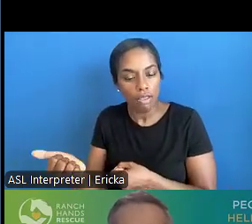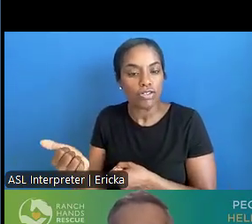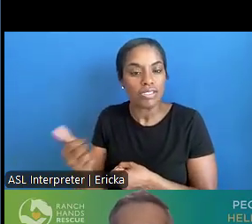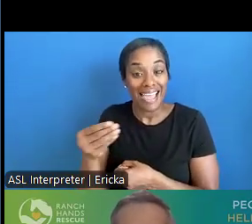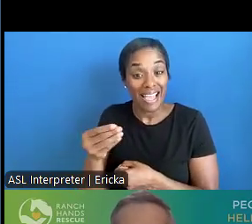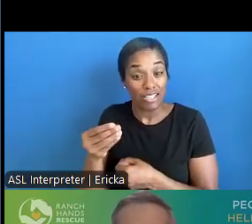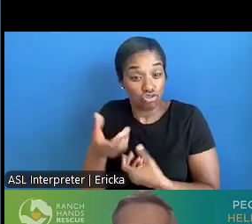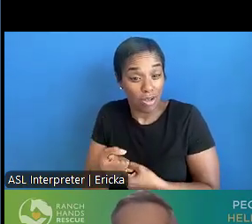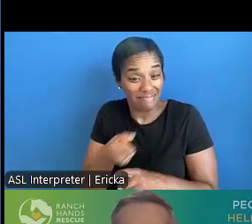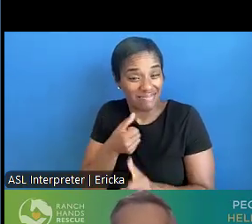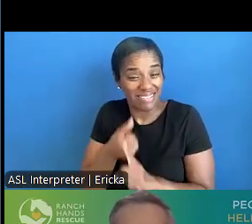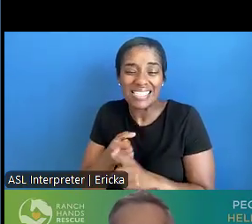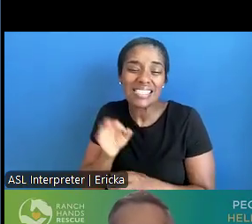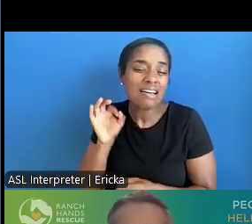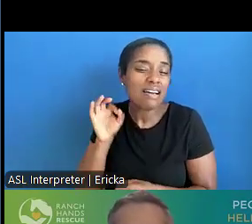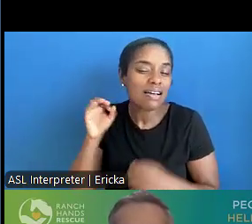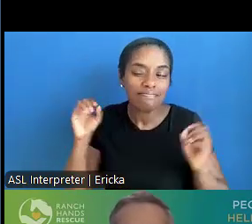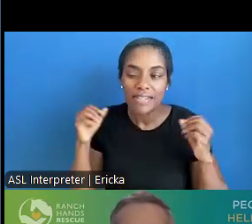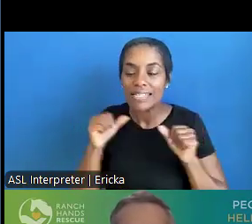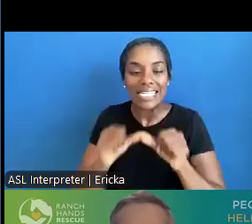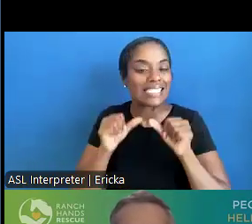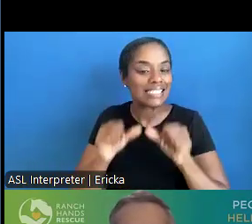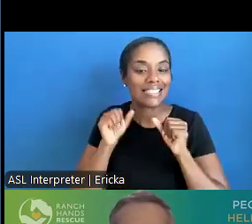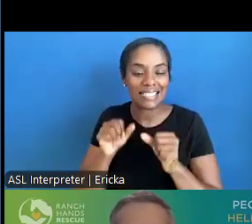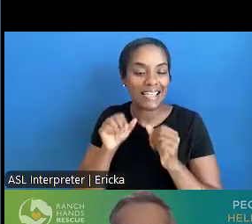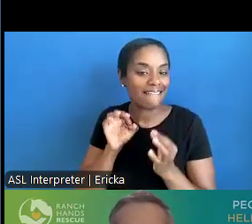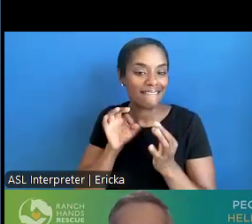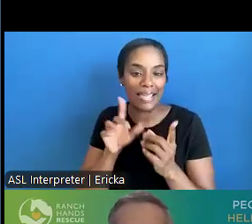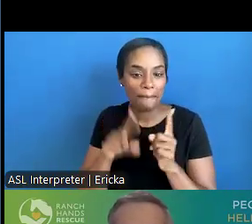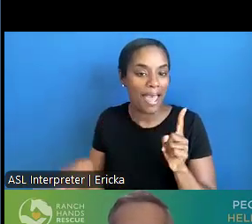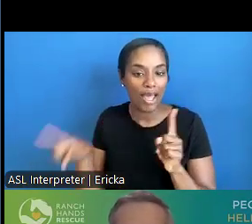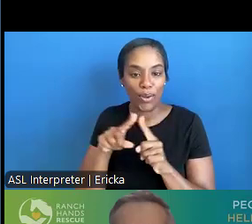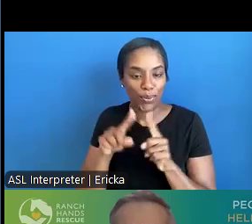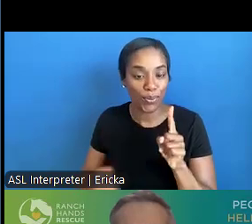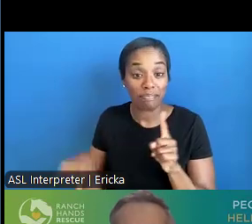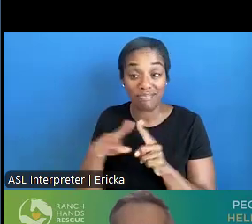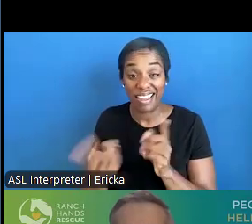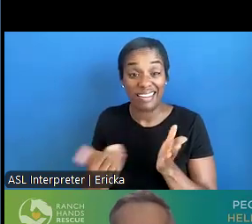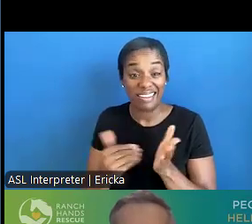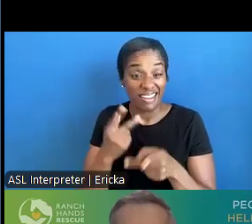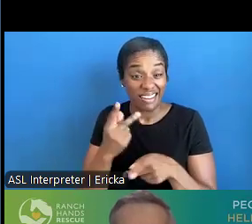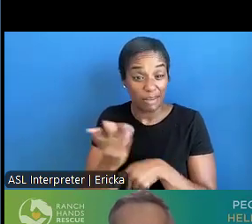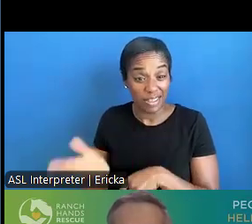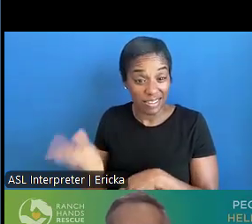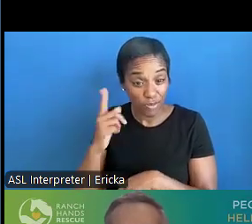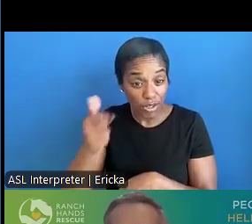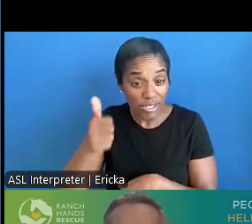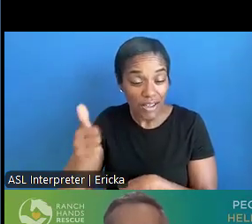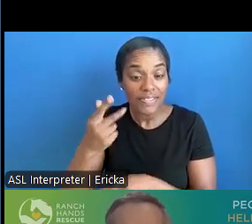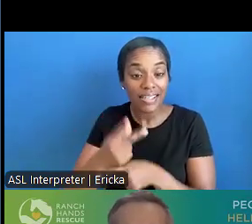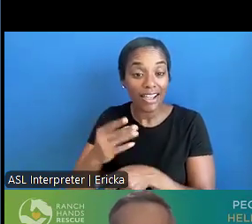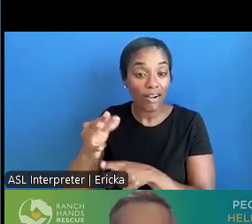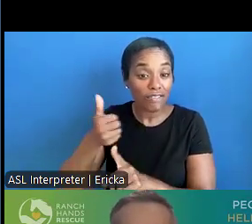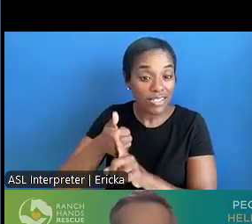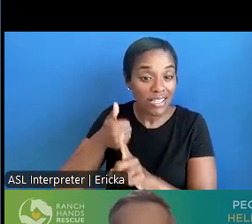a constant feedback loop. And this is again where keeping these things for yourself and taking care of you and getting constant